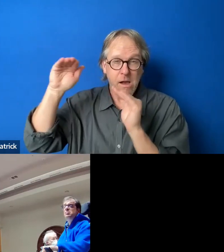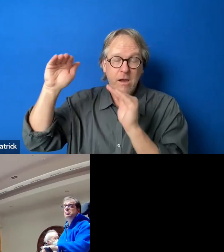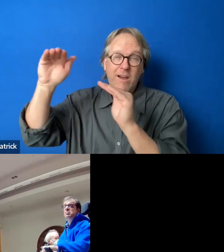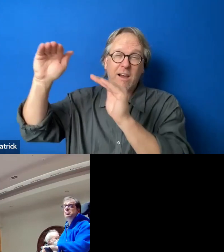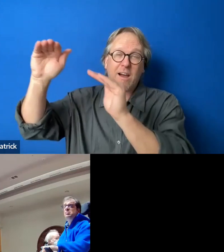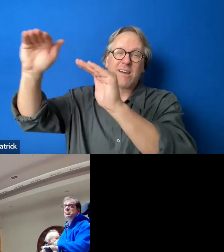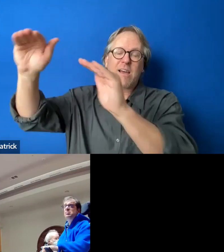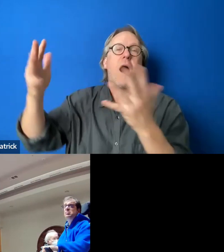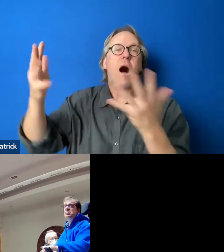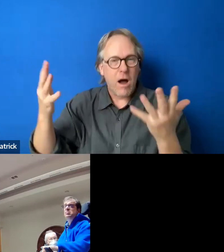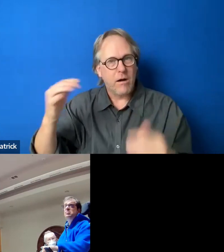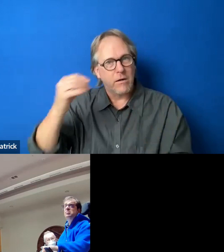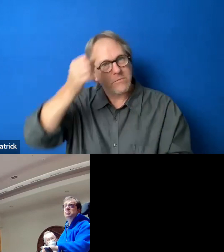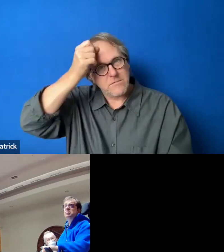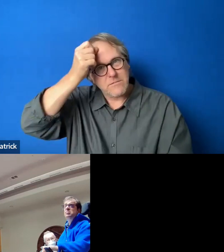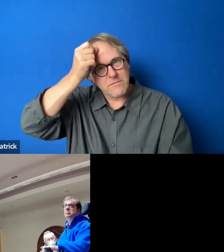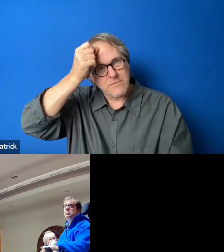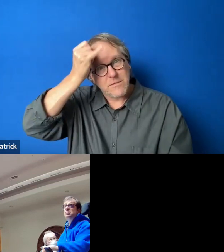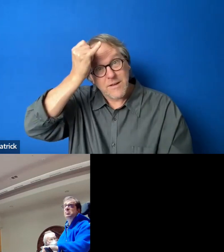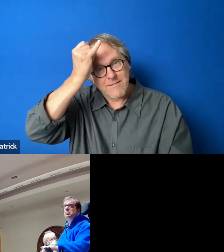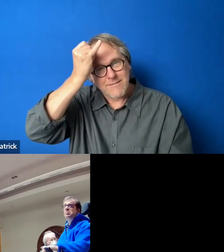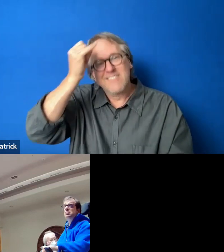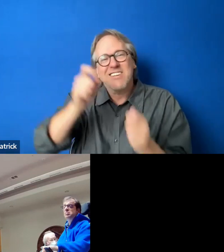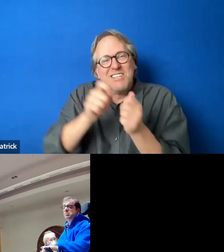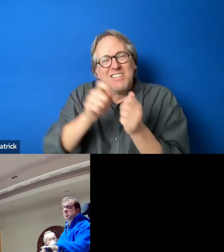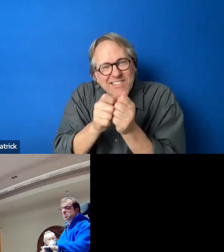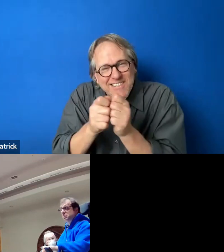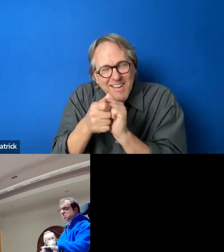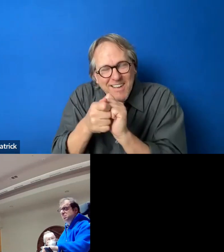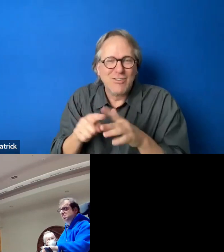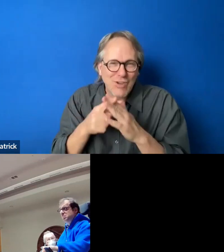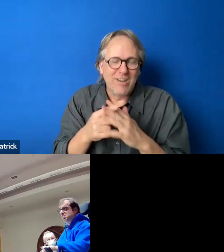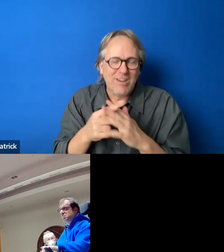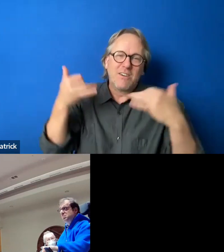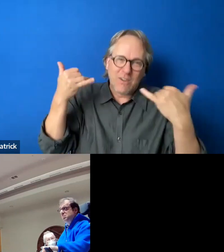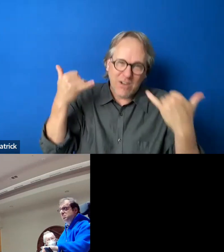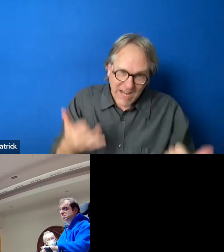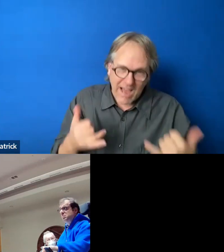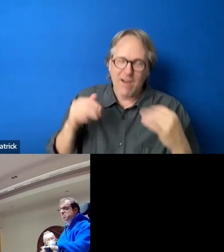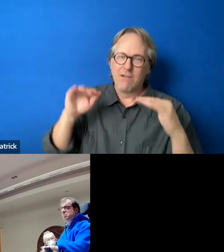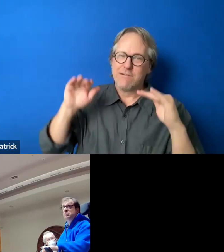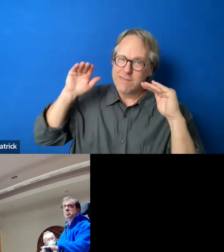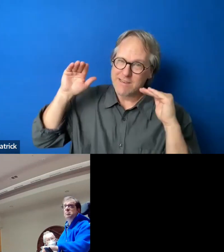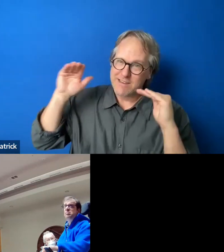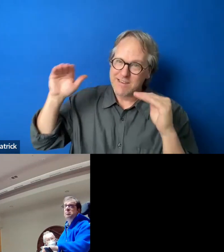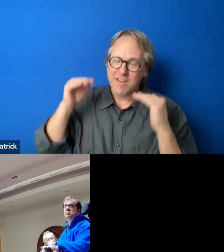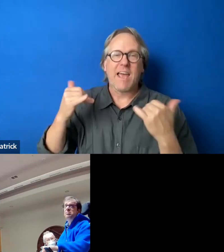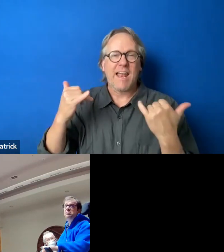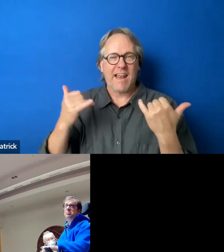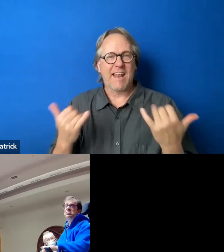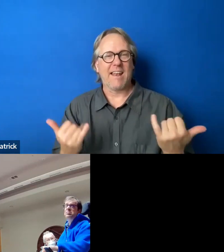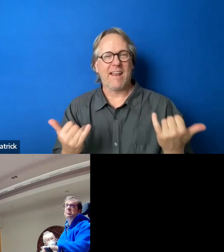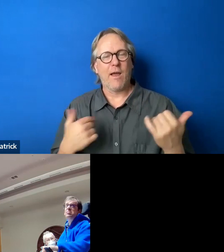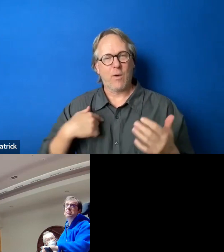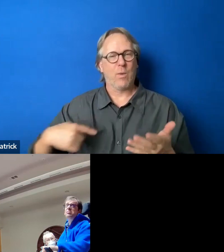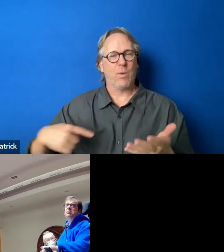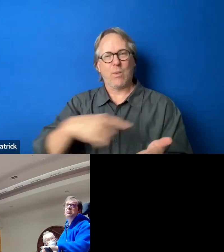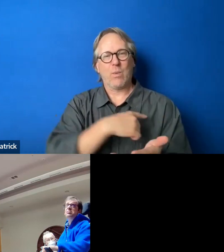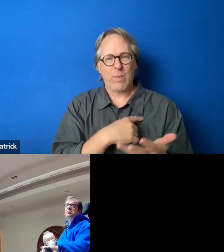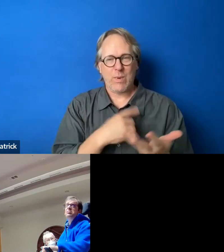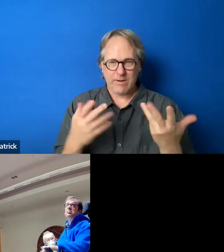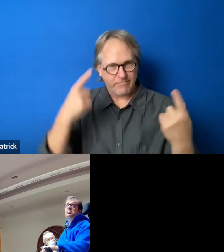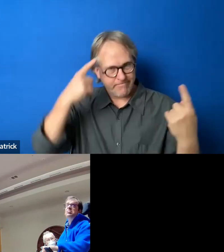some things start to change. And so right now we're in the process of working out arrangements and